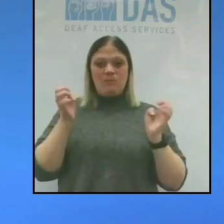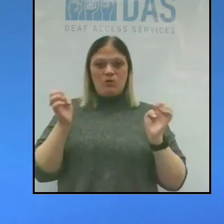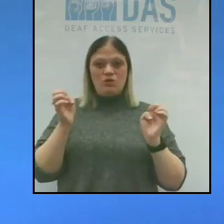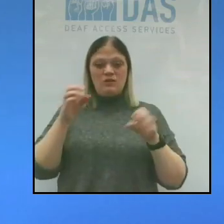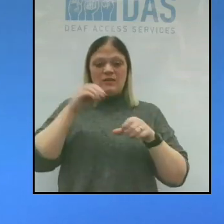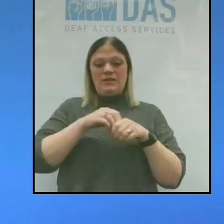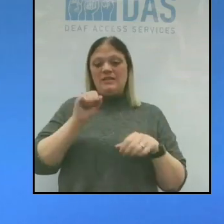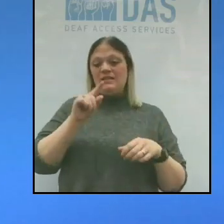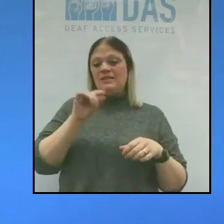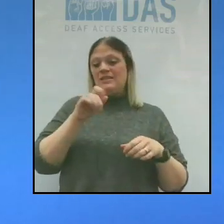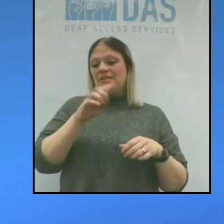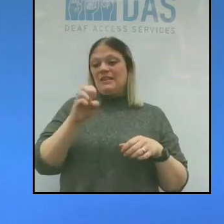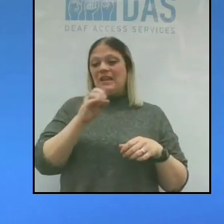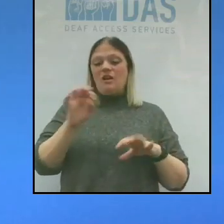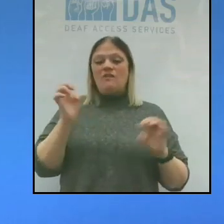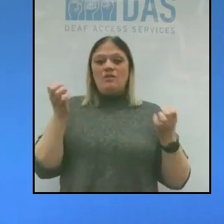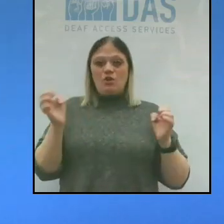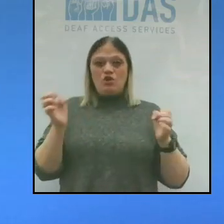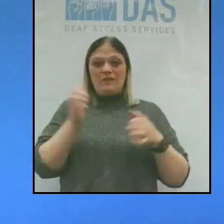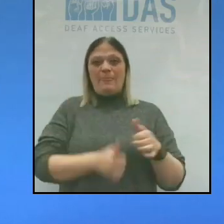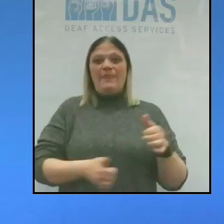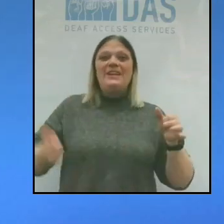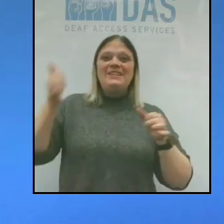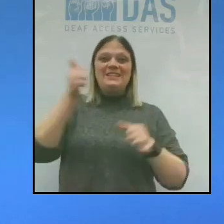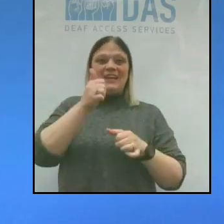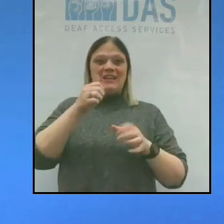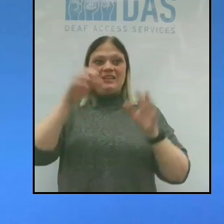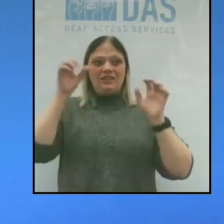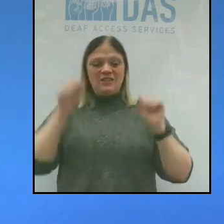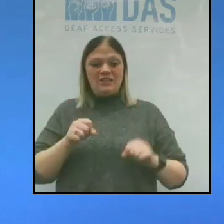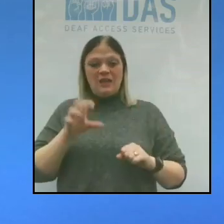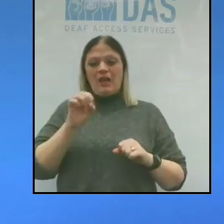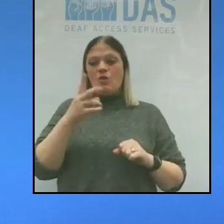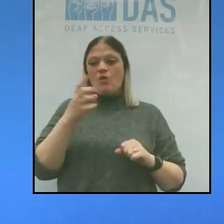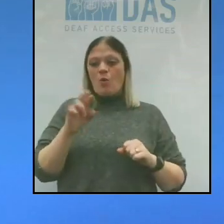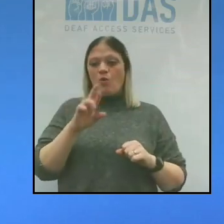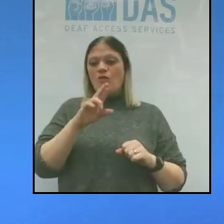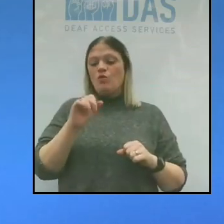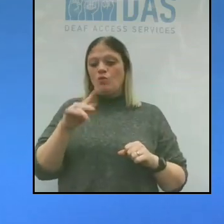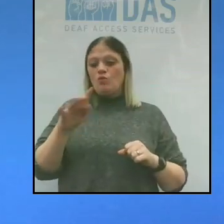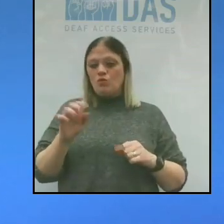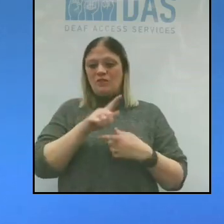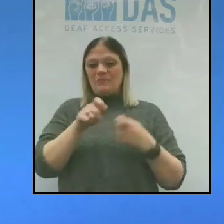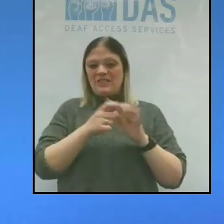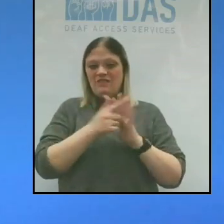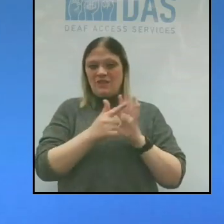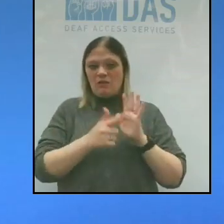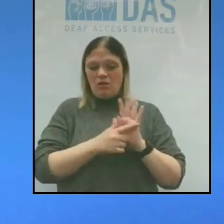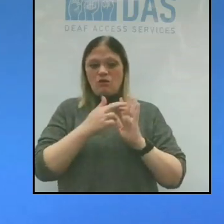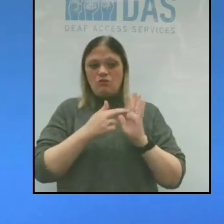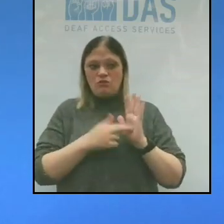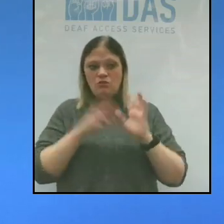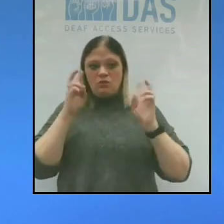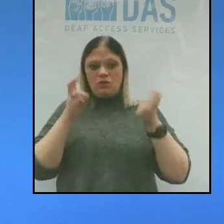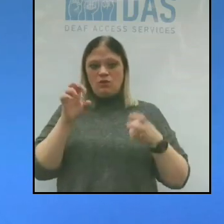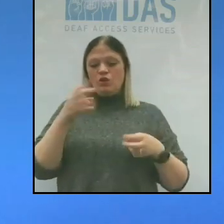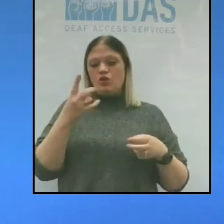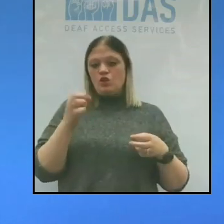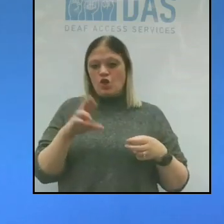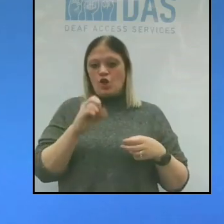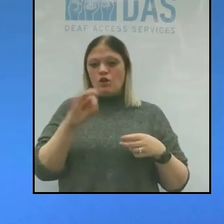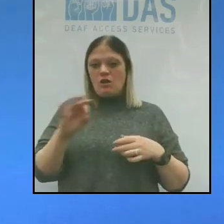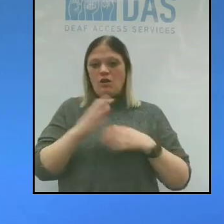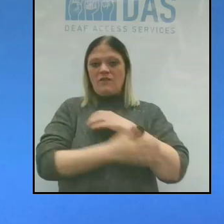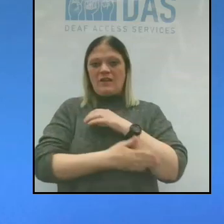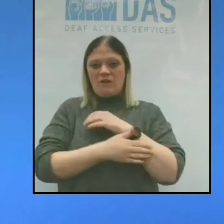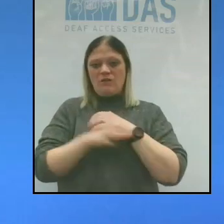state of emergency, the executive can overrule certain rules and laws, including what would be considered the charter of a county. There's actually